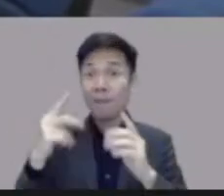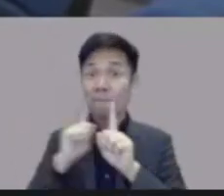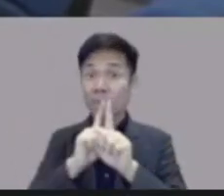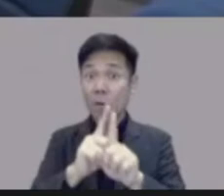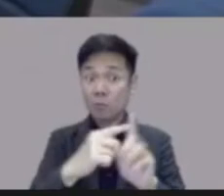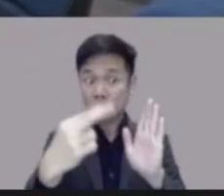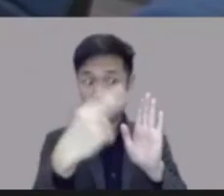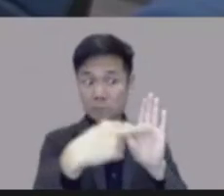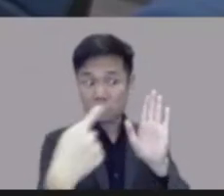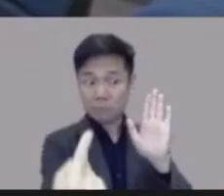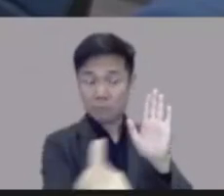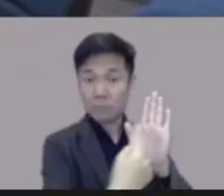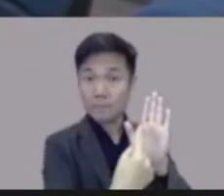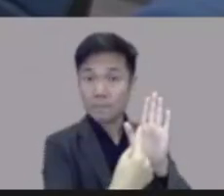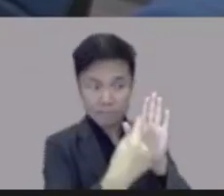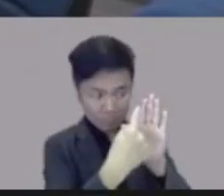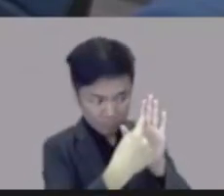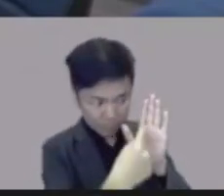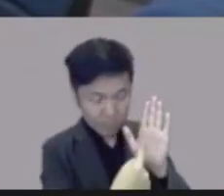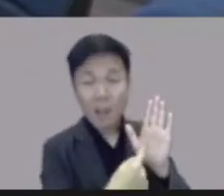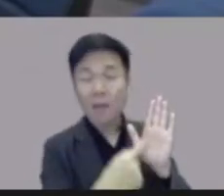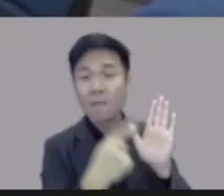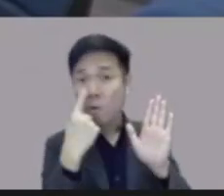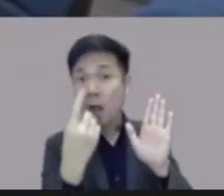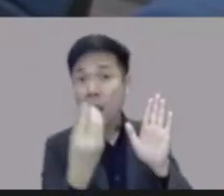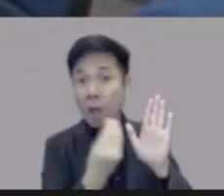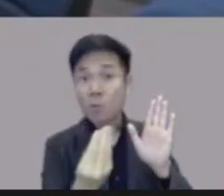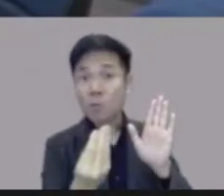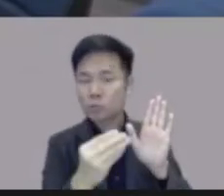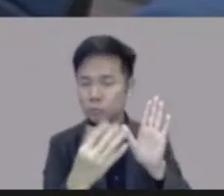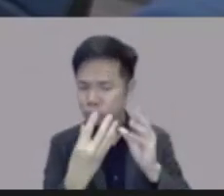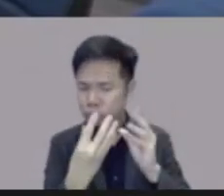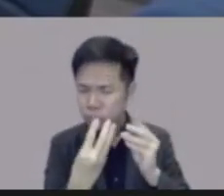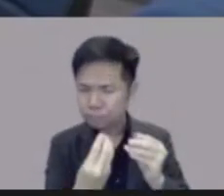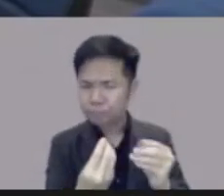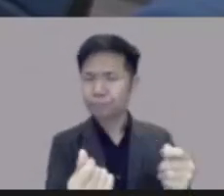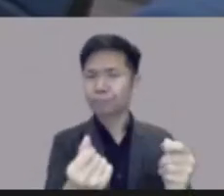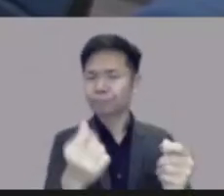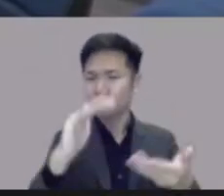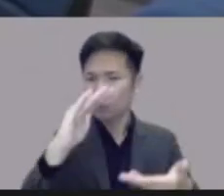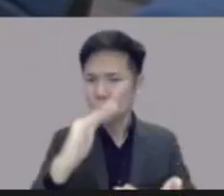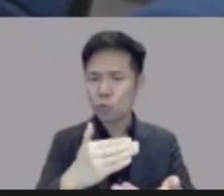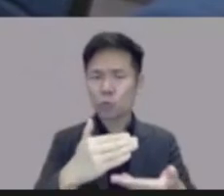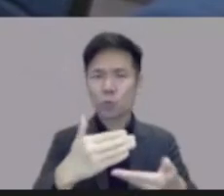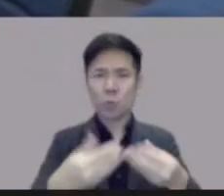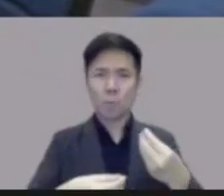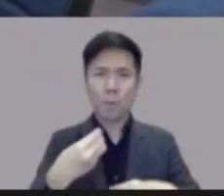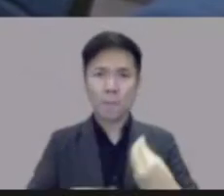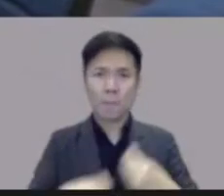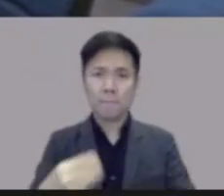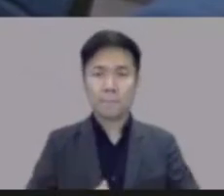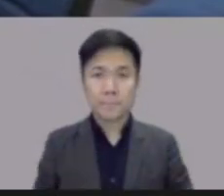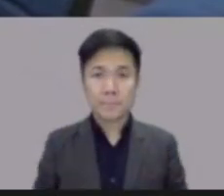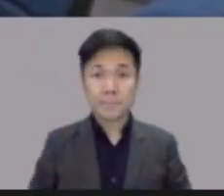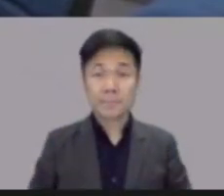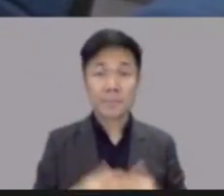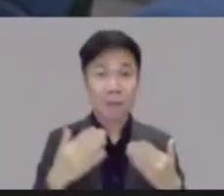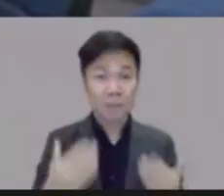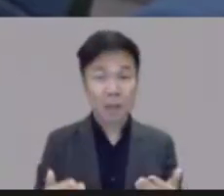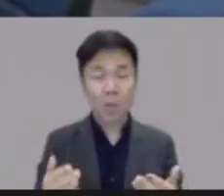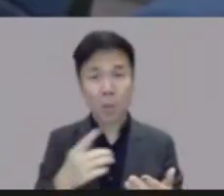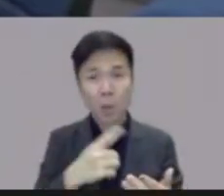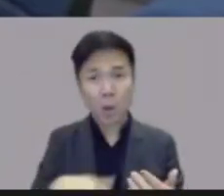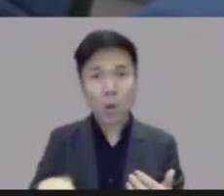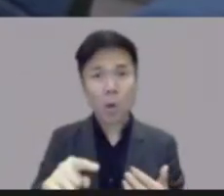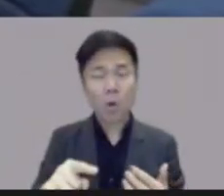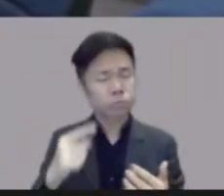to address the existential threats we are facing in so doing we are strengthening our common resolve to build resilience of